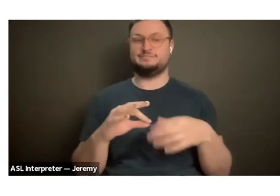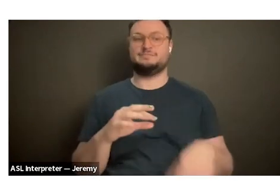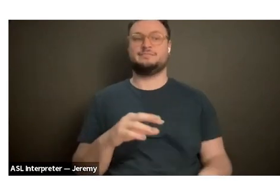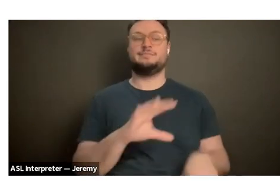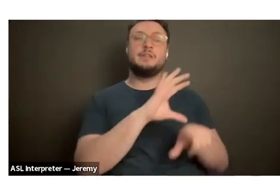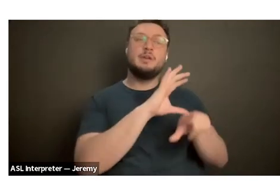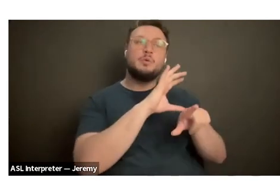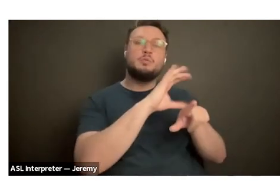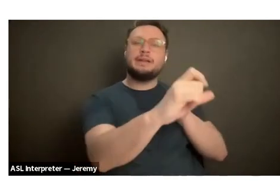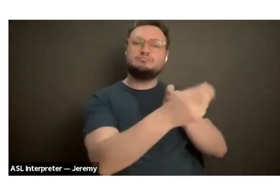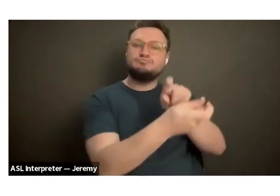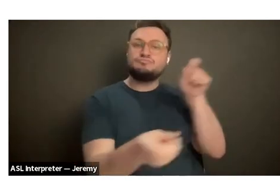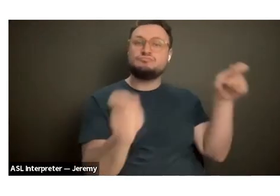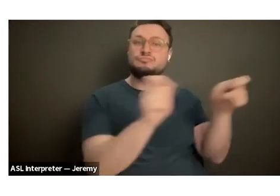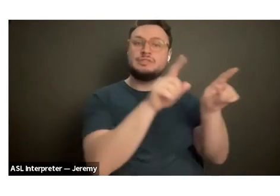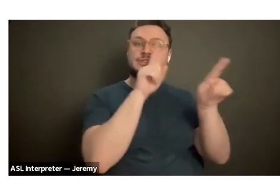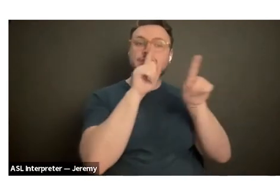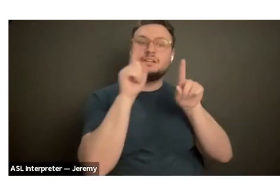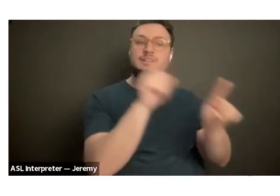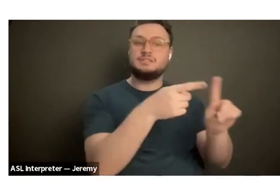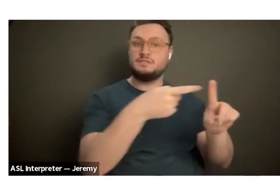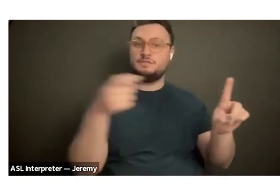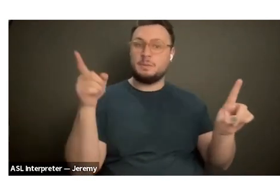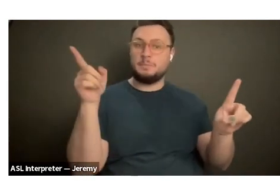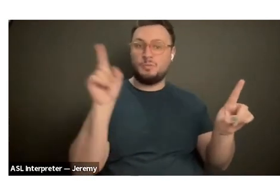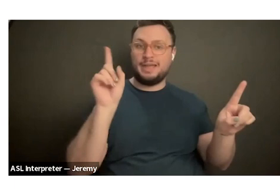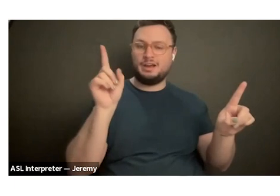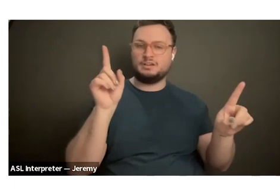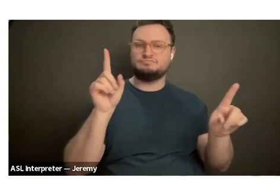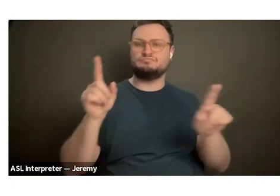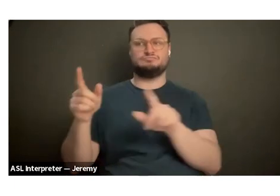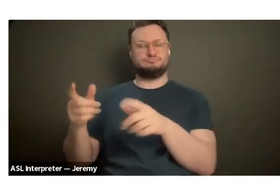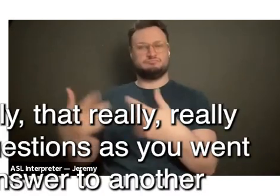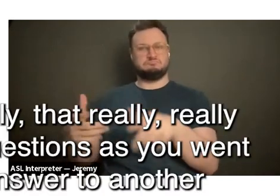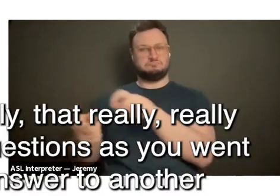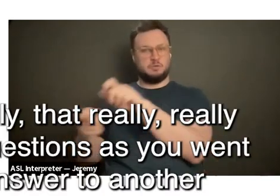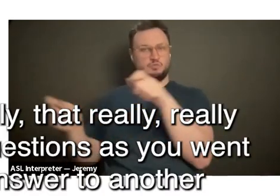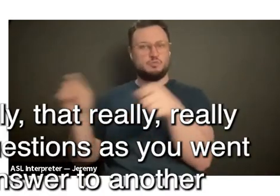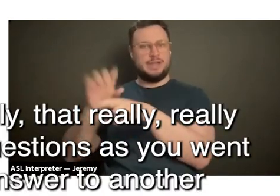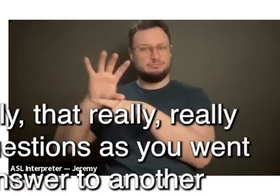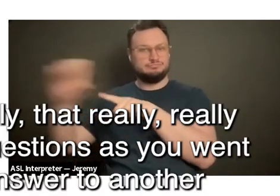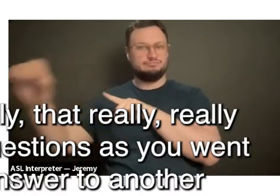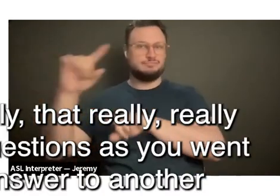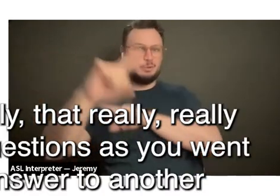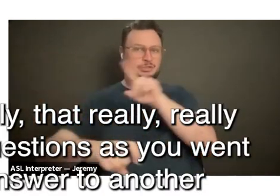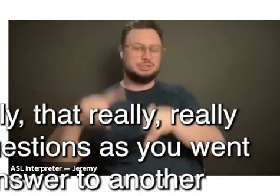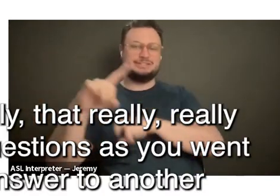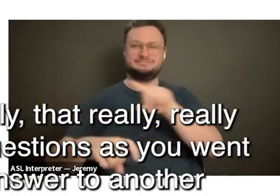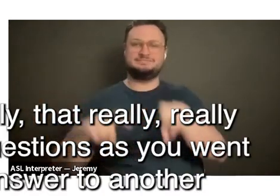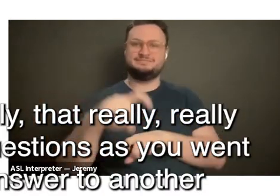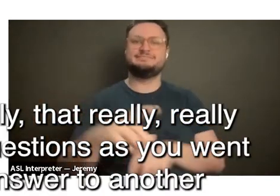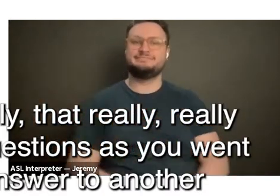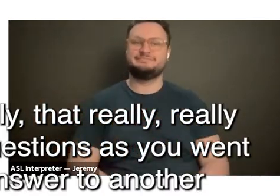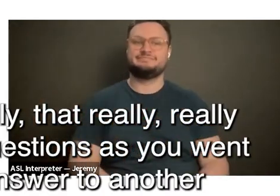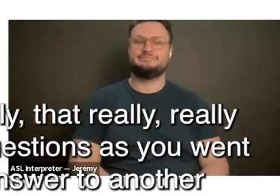open quote, radical answers are sustained by radical questioning. I think it's really